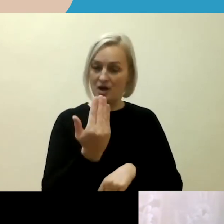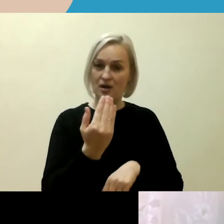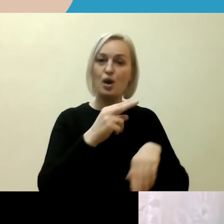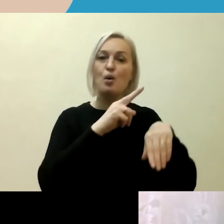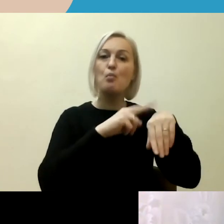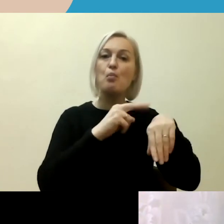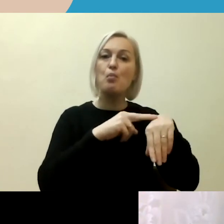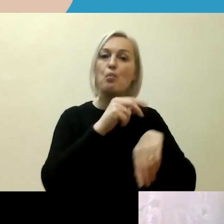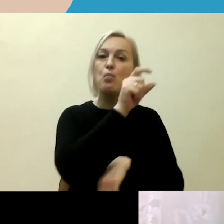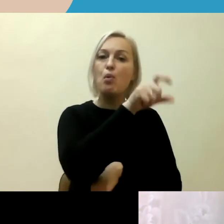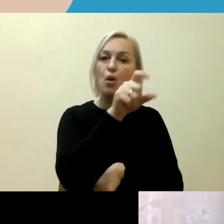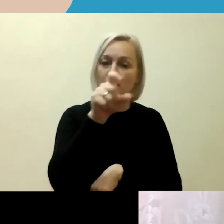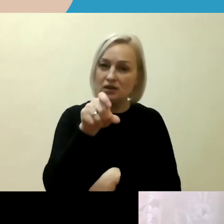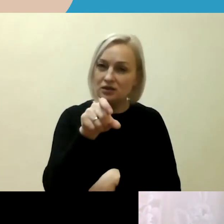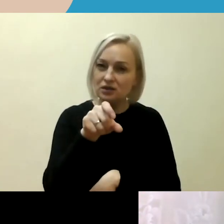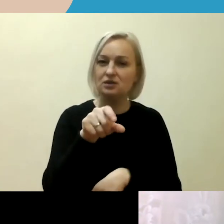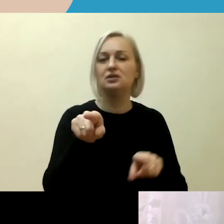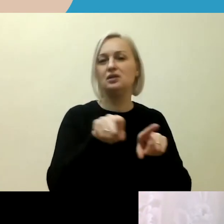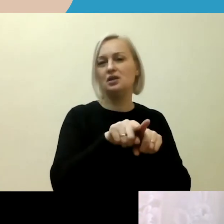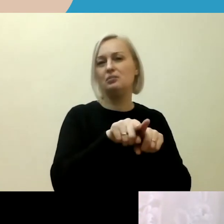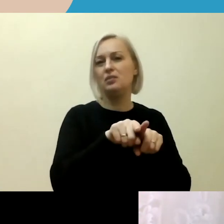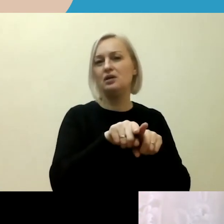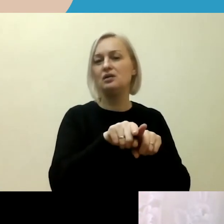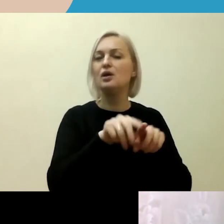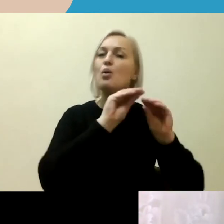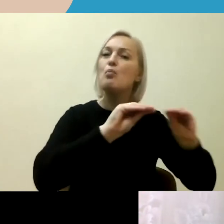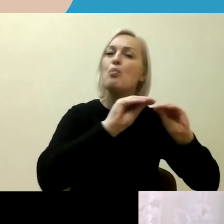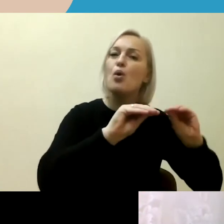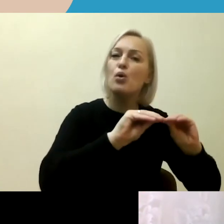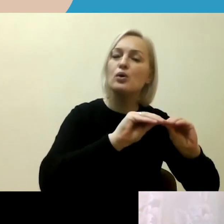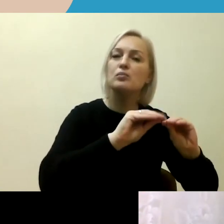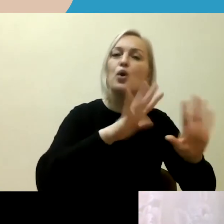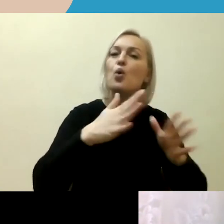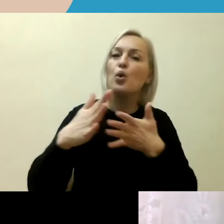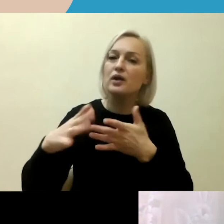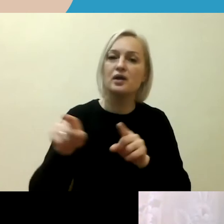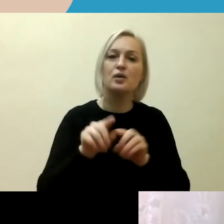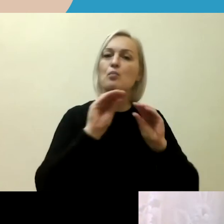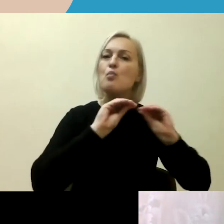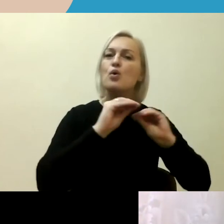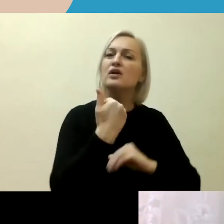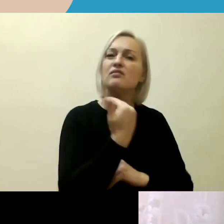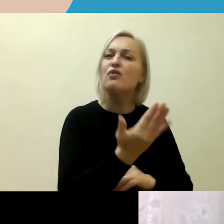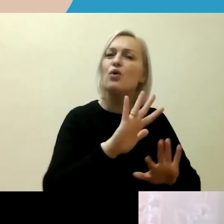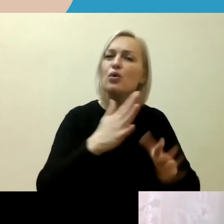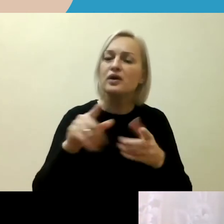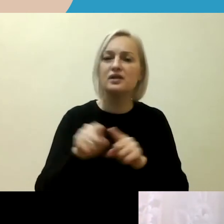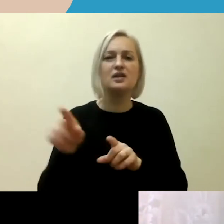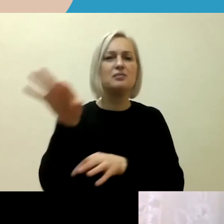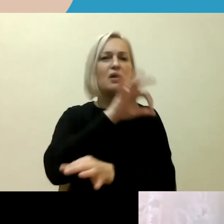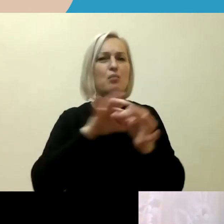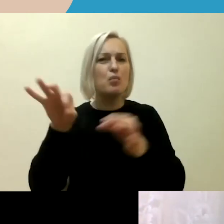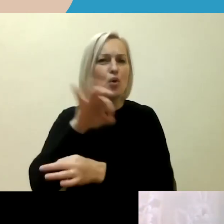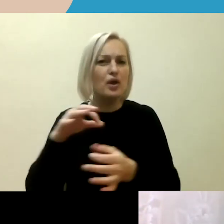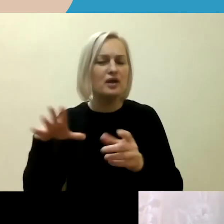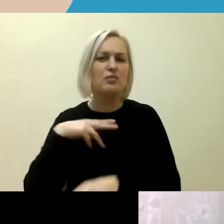You have mentioned that the trainings are underway, so I wonder what kind of officers are